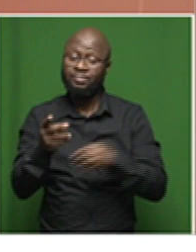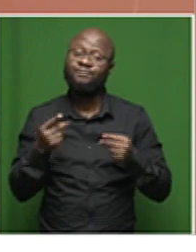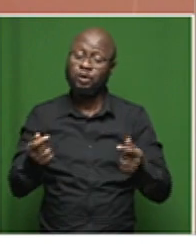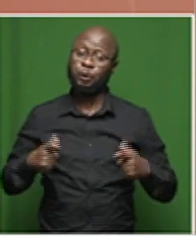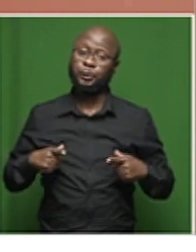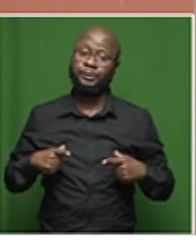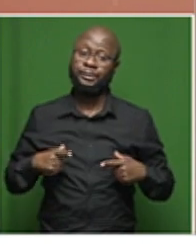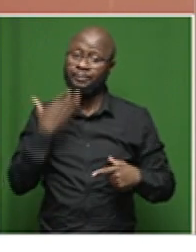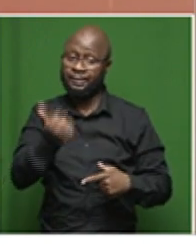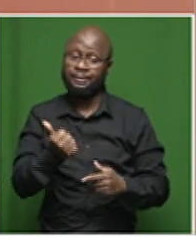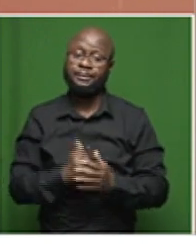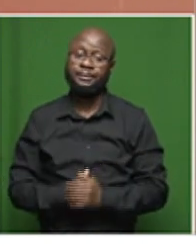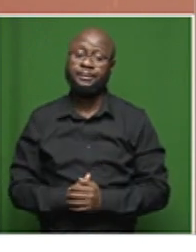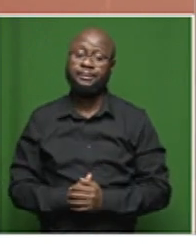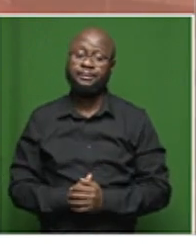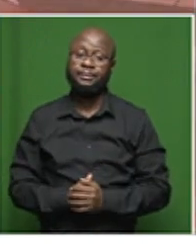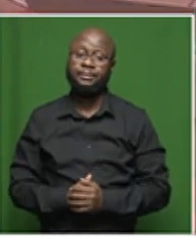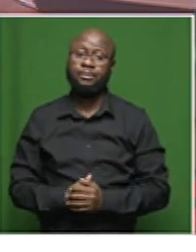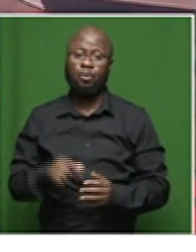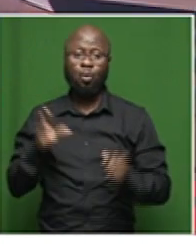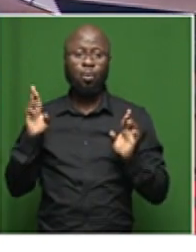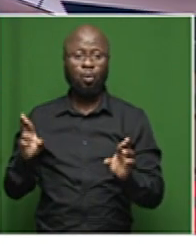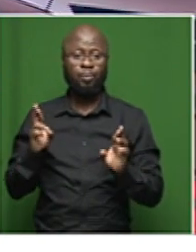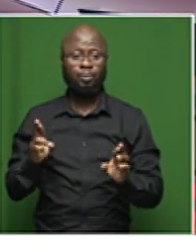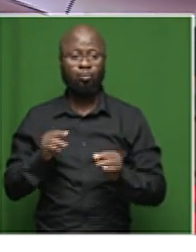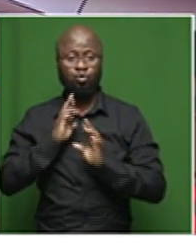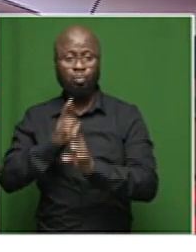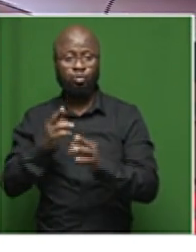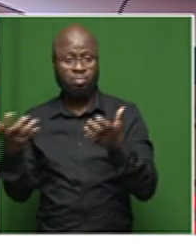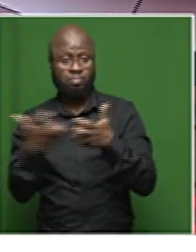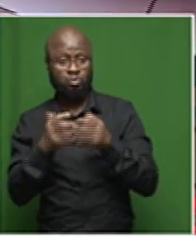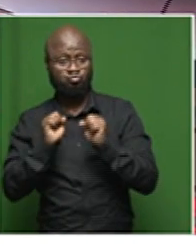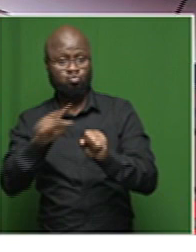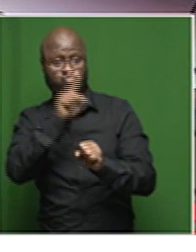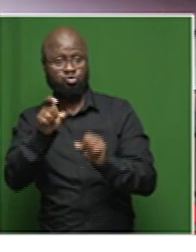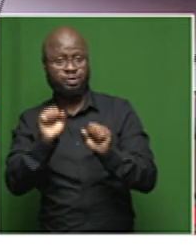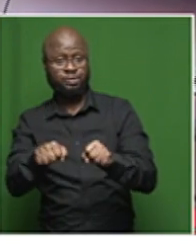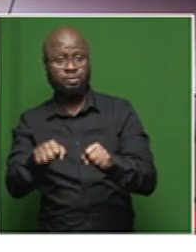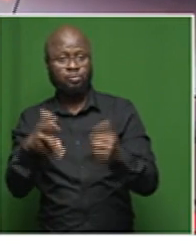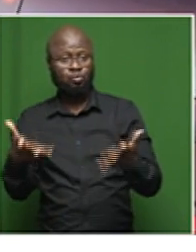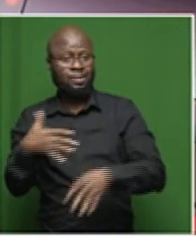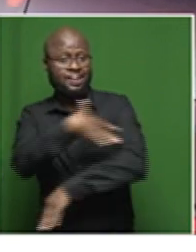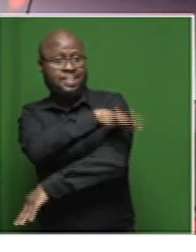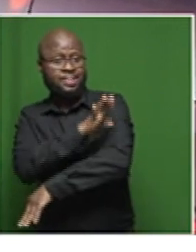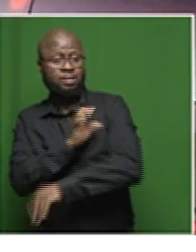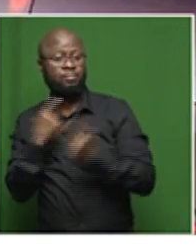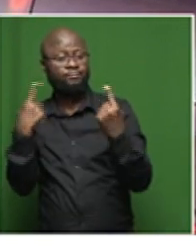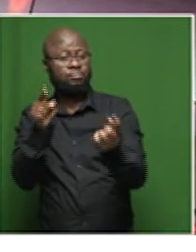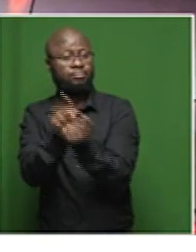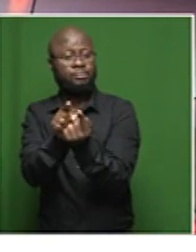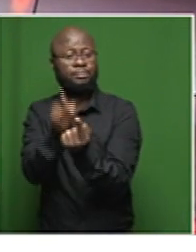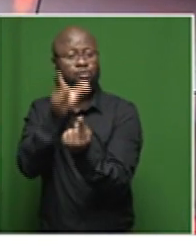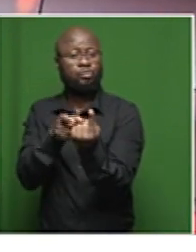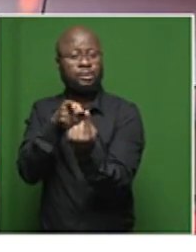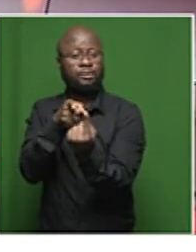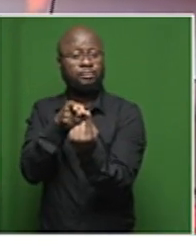course, umbuzo esuku answerele wona. Very important to go and speak to the people that you're seeing. Le clinic uyihambayo, ubonwe obstetrician